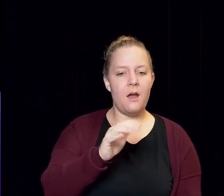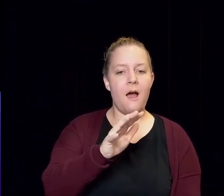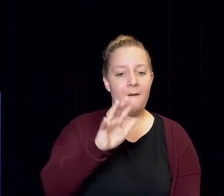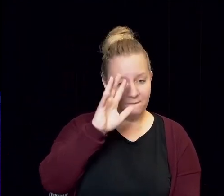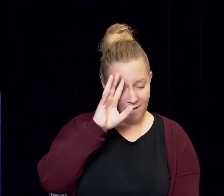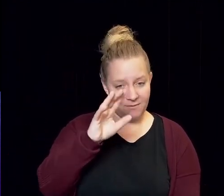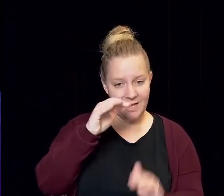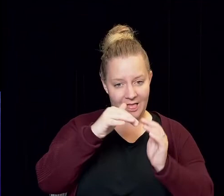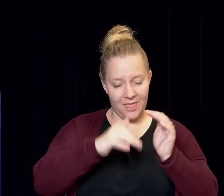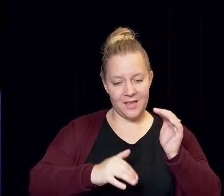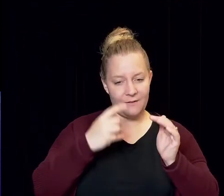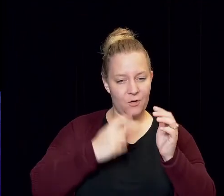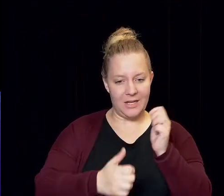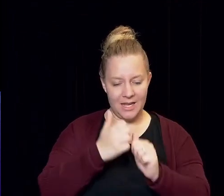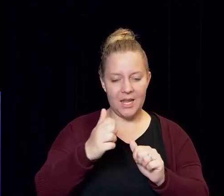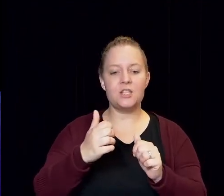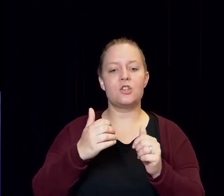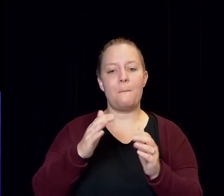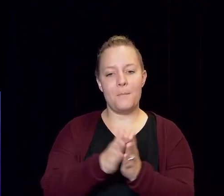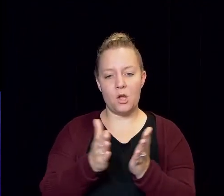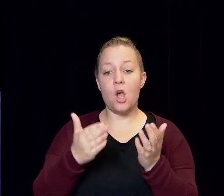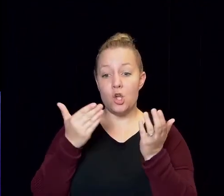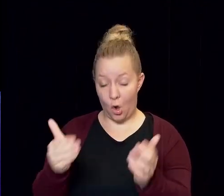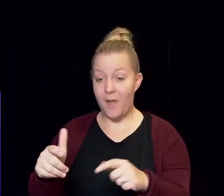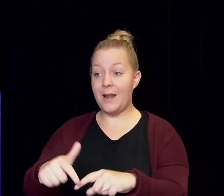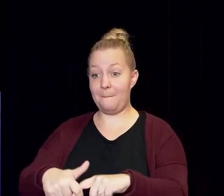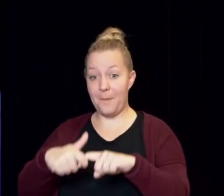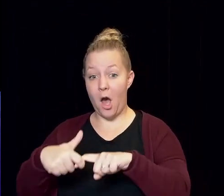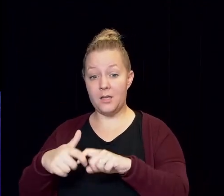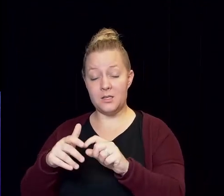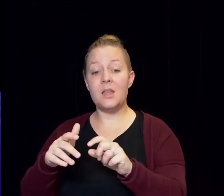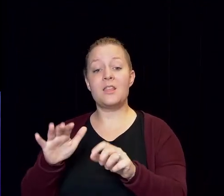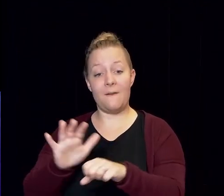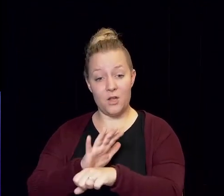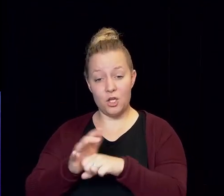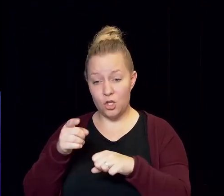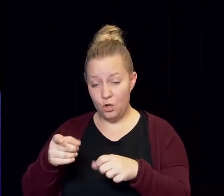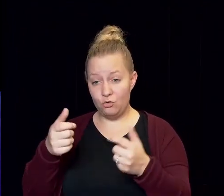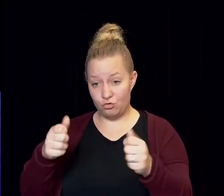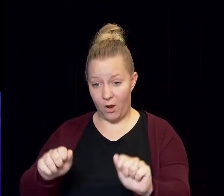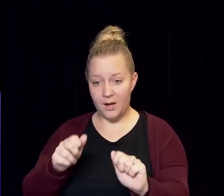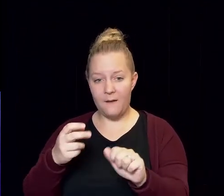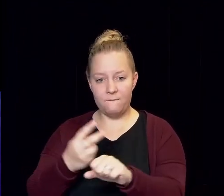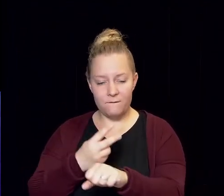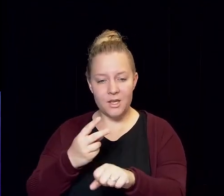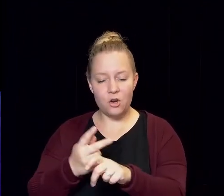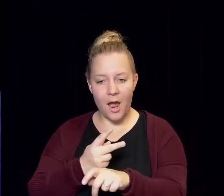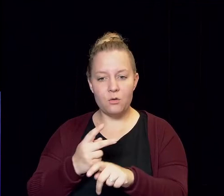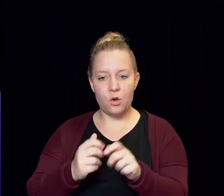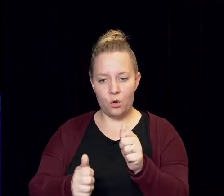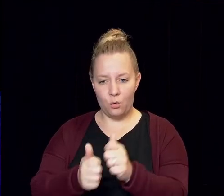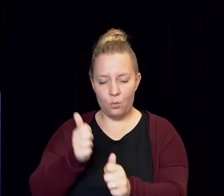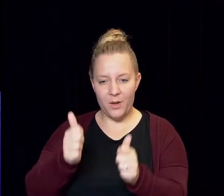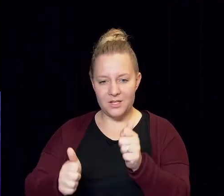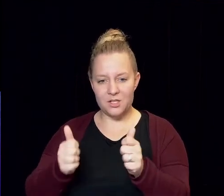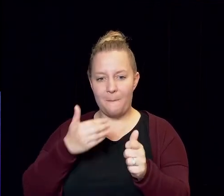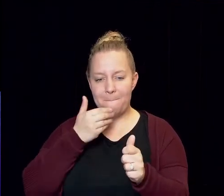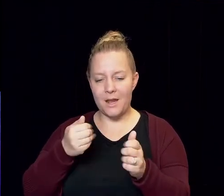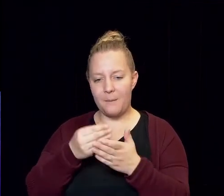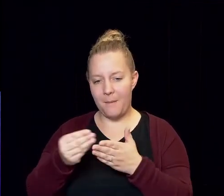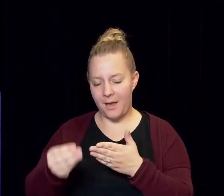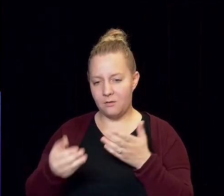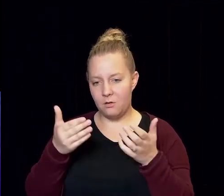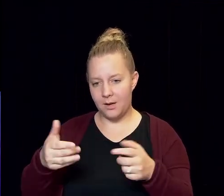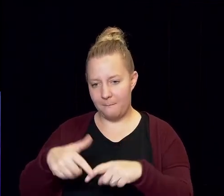All right, so now go ahead and pause the video and you try this one to figure out if Hy-Vee or Price Chopper provides the better buy. Go ahead and